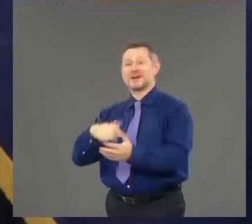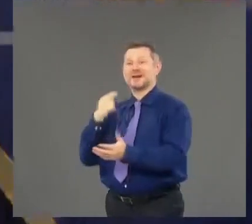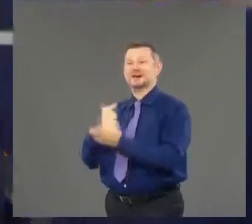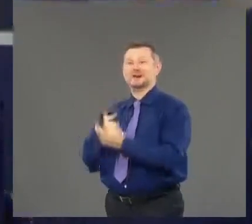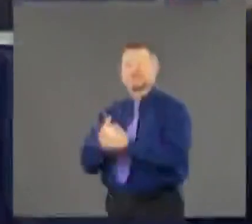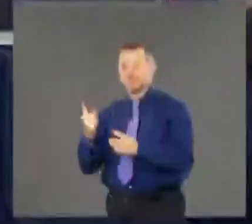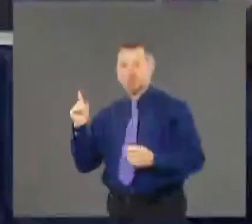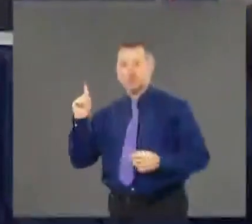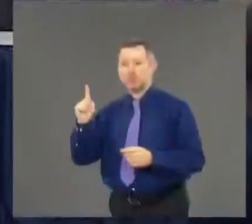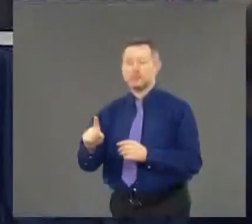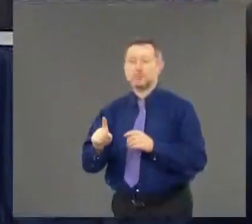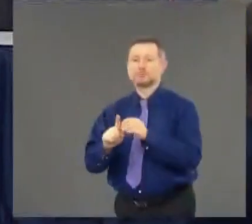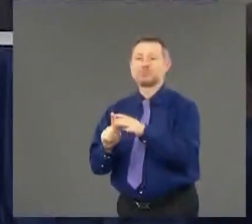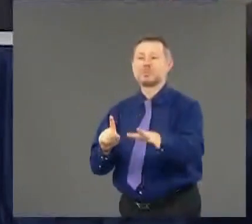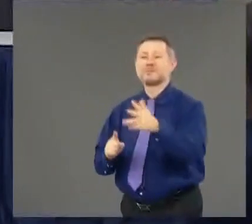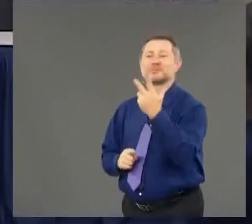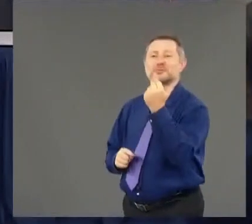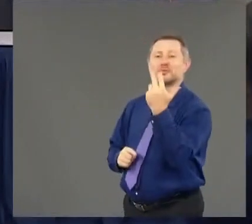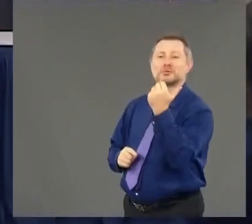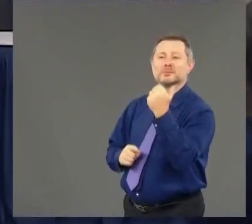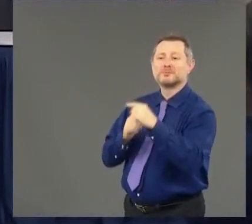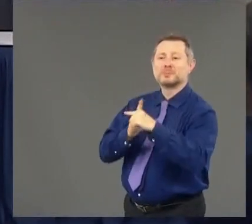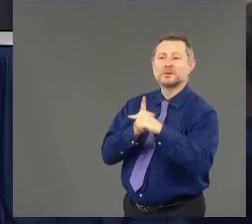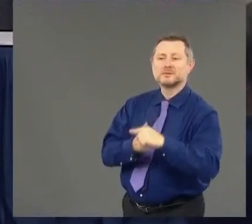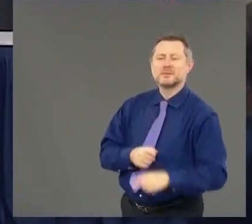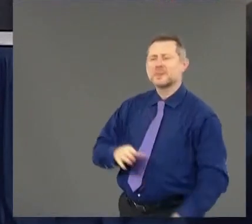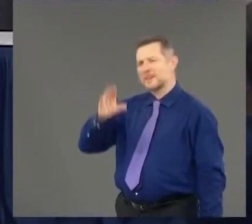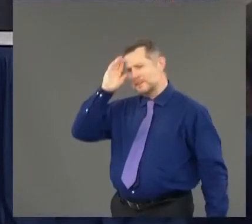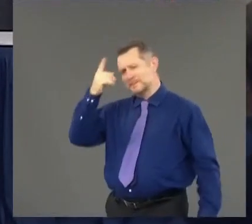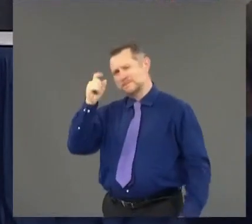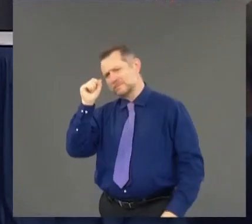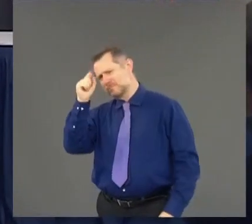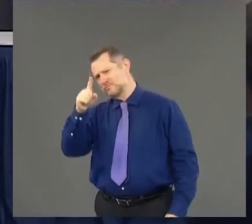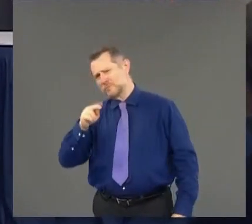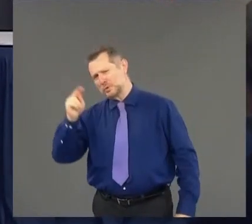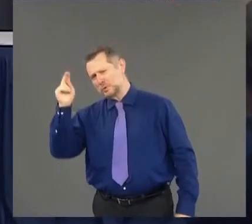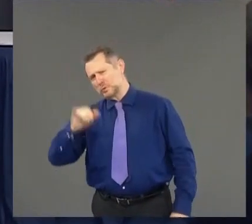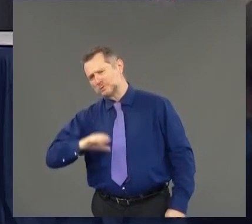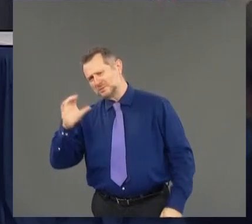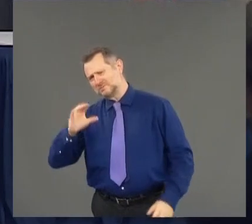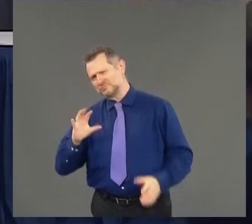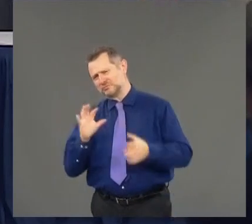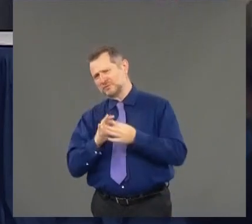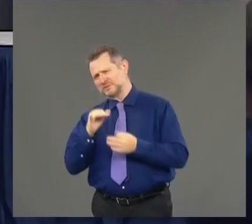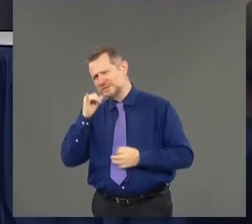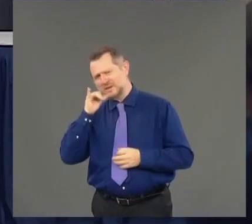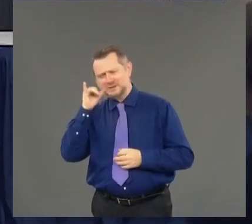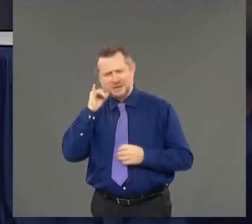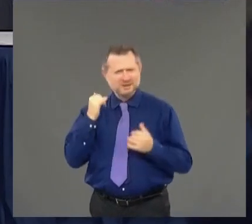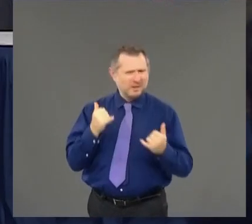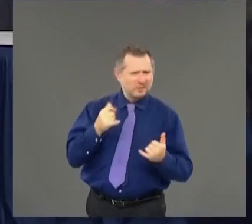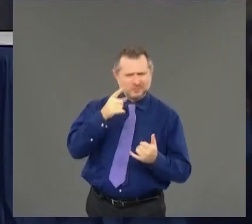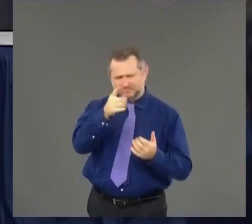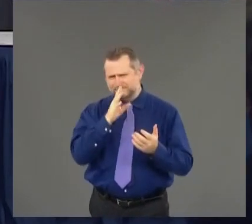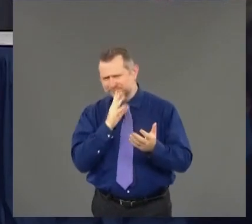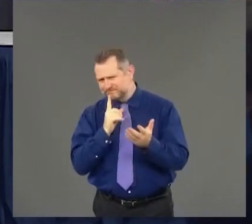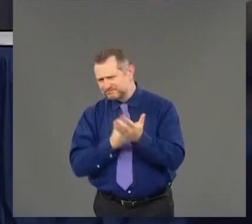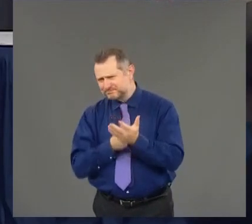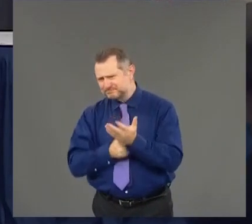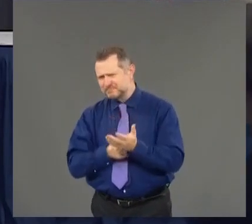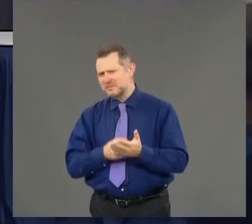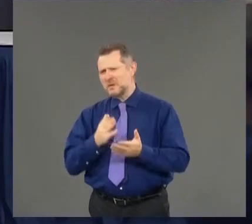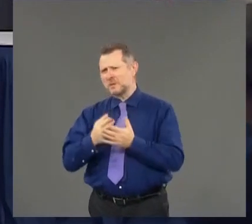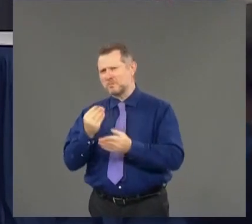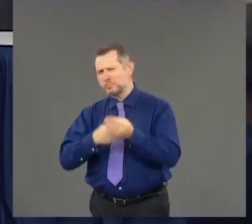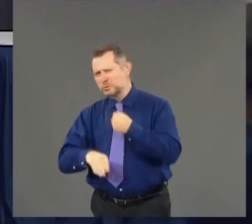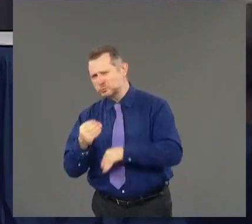And shifting gears quickly, New York City Council yesterday, or earlier today, approved a budget which